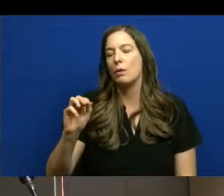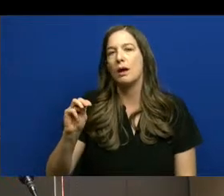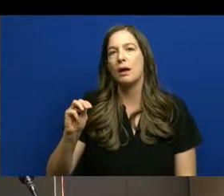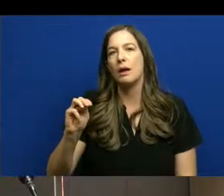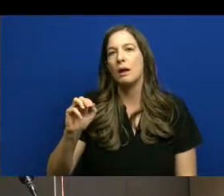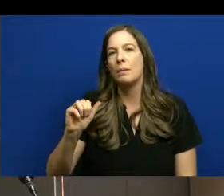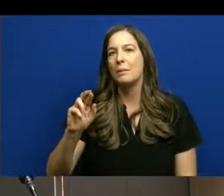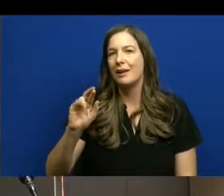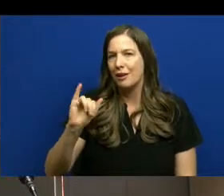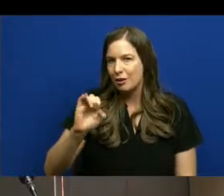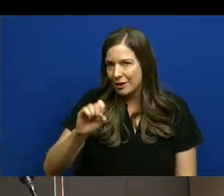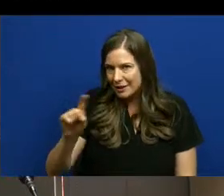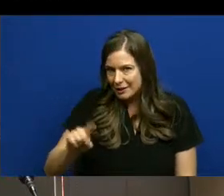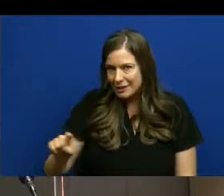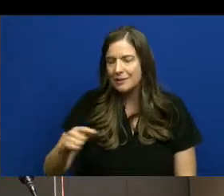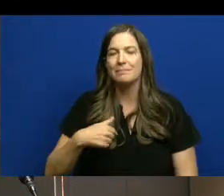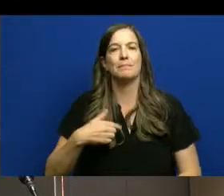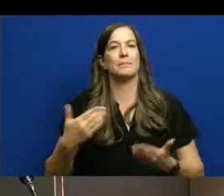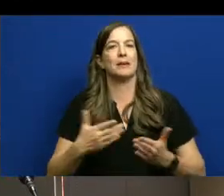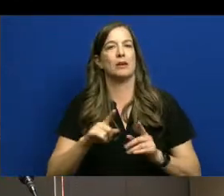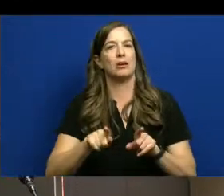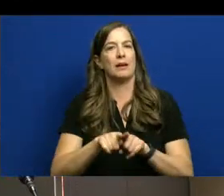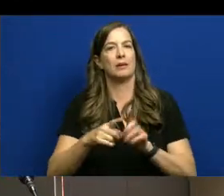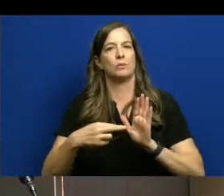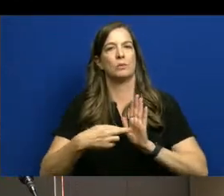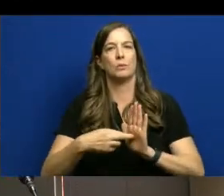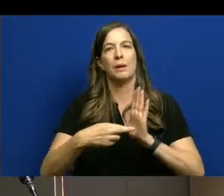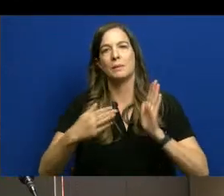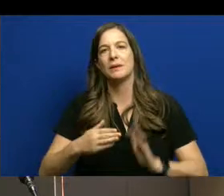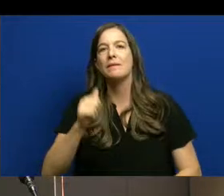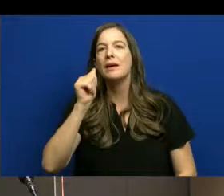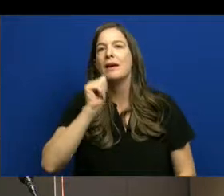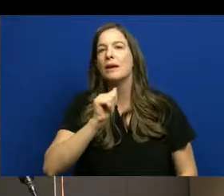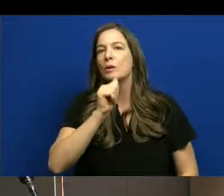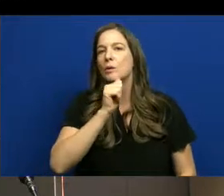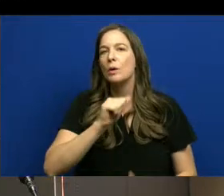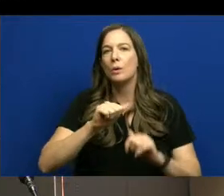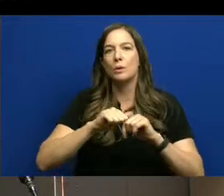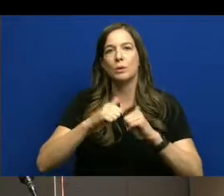I'm here representing the Arizona Association of the Deaf.